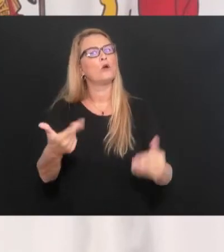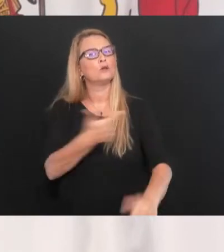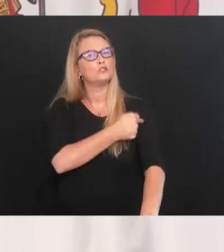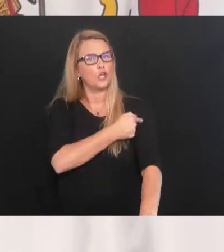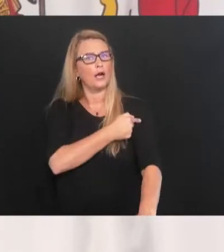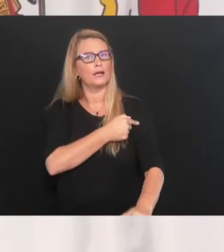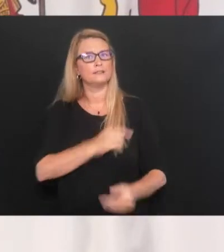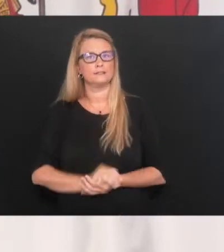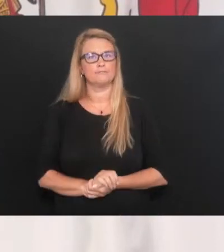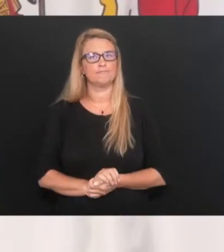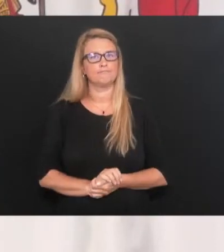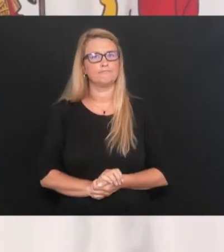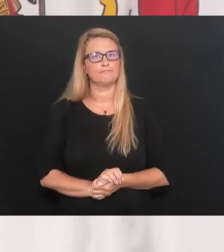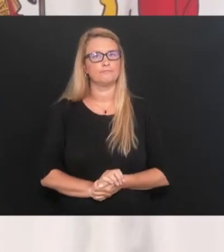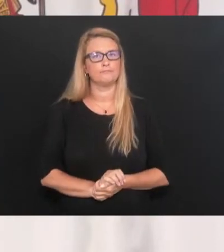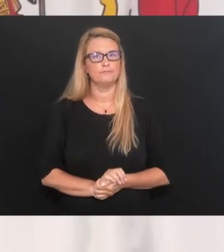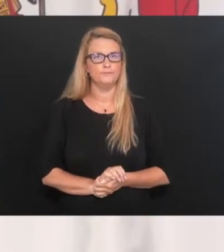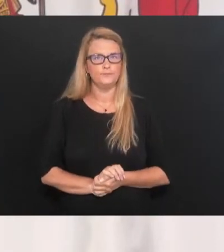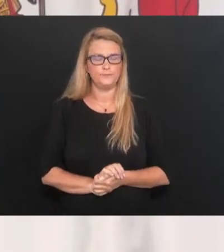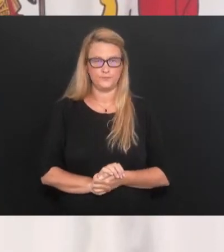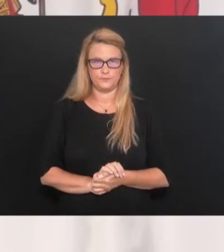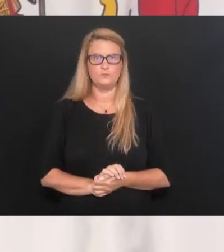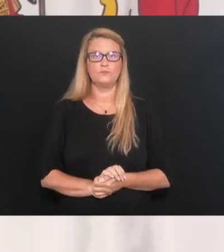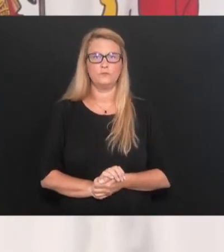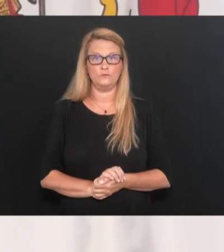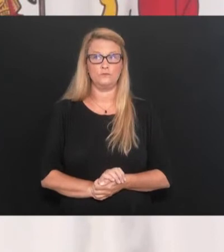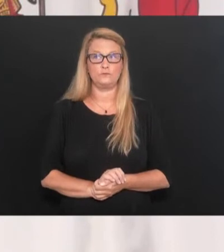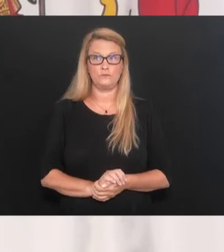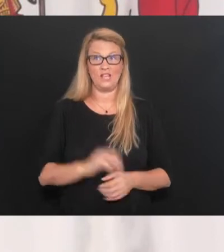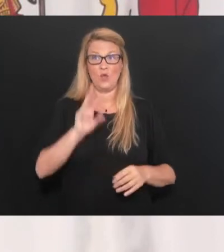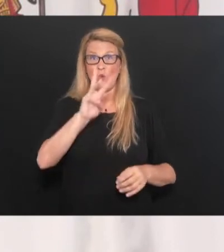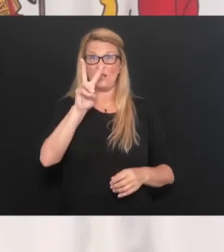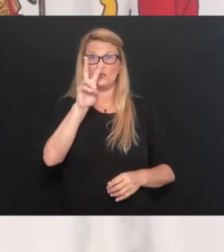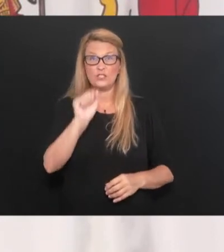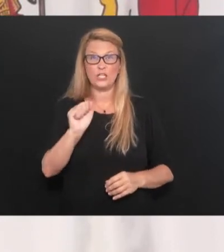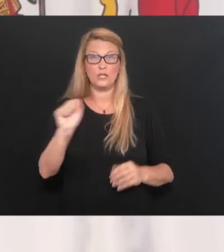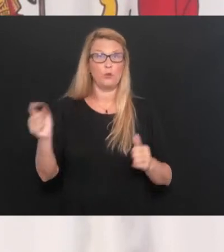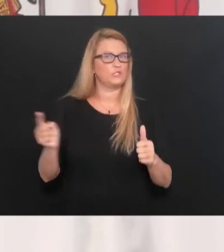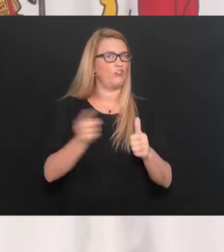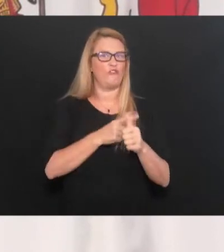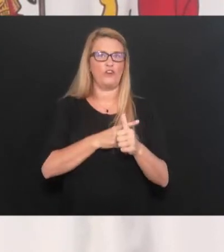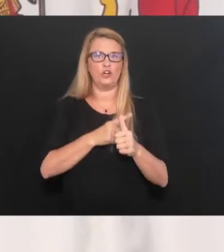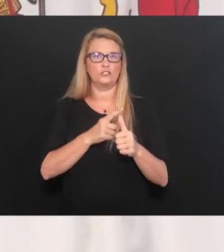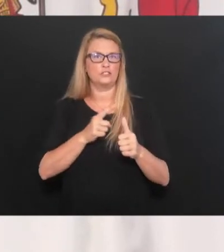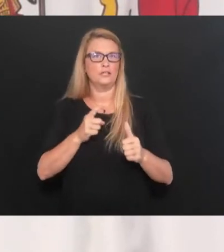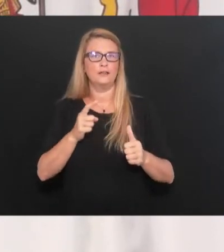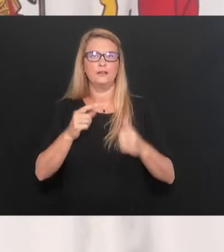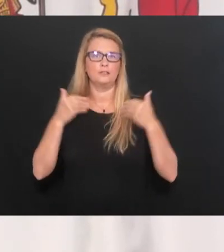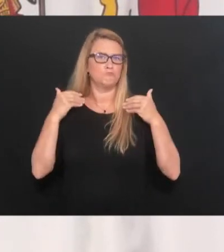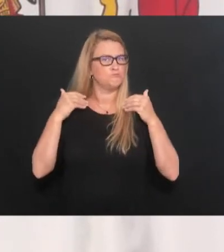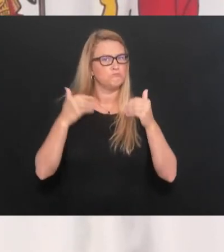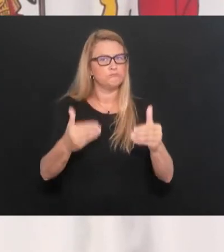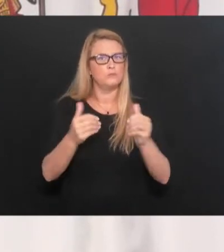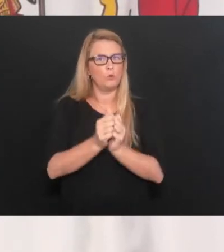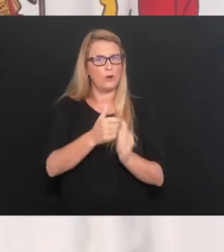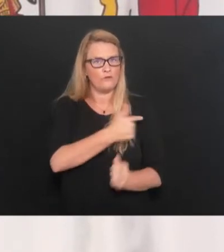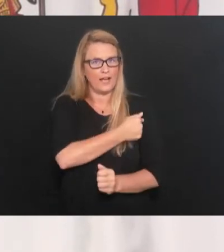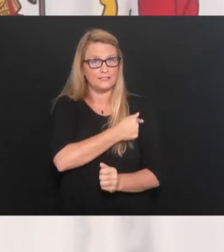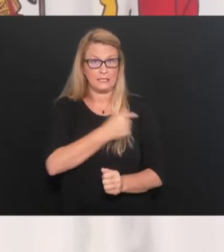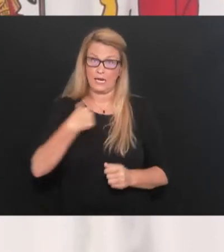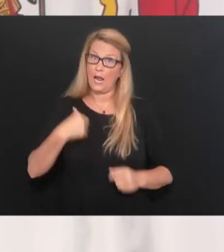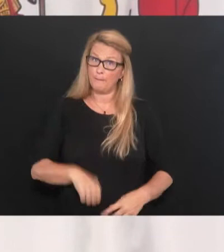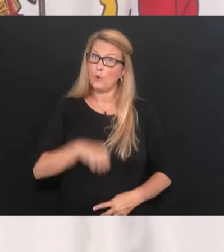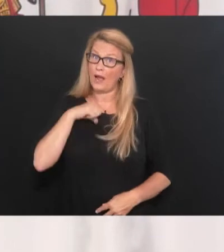people to protect them. We were the first to get out in front of everything. And I'm very proud of